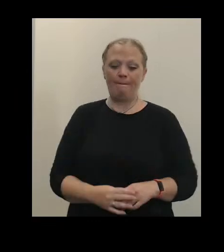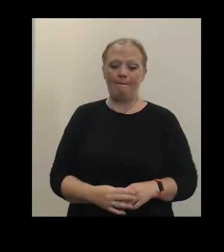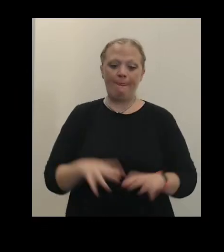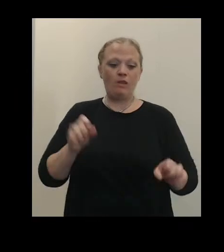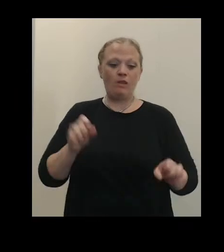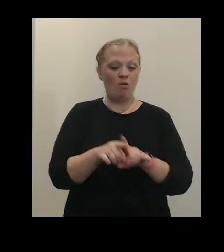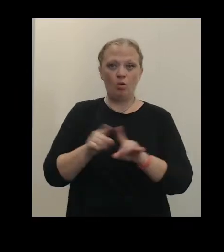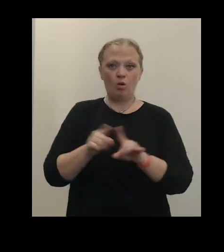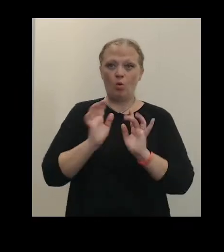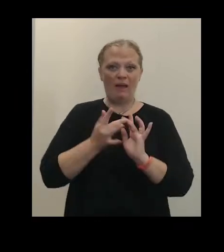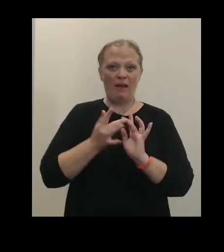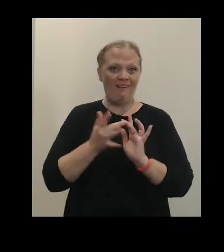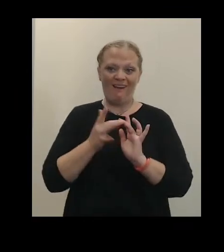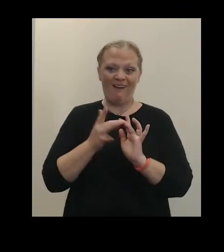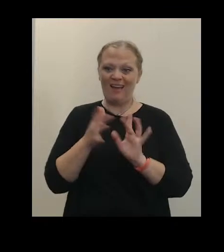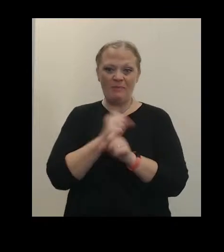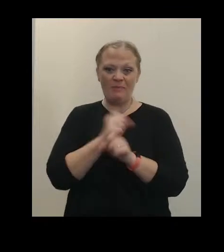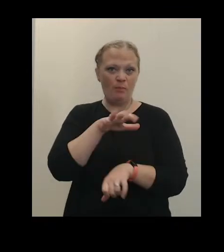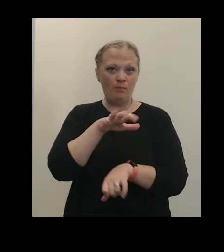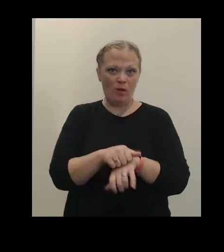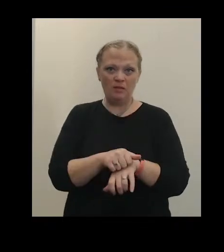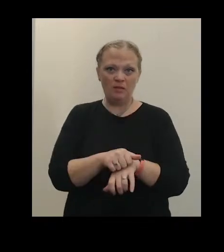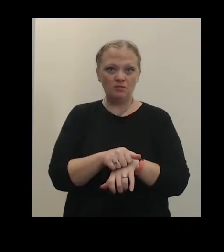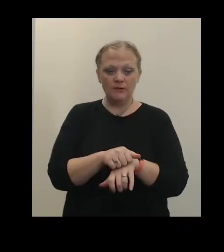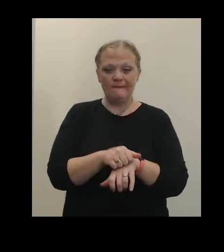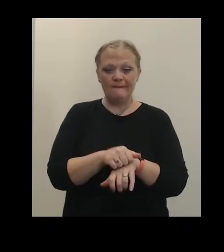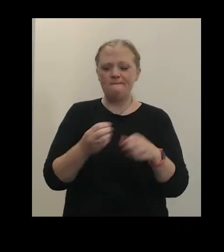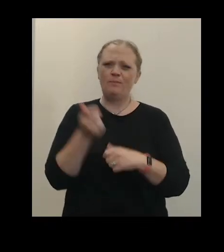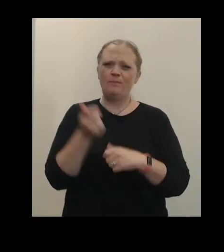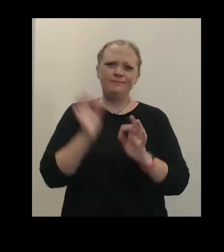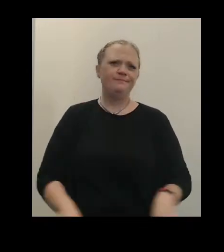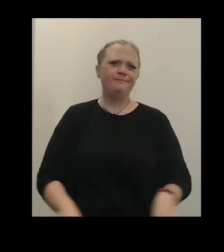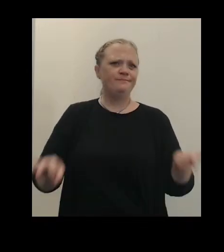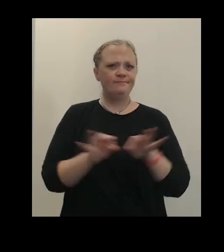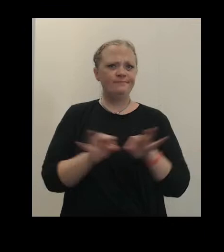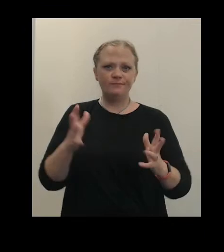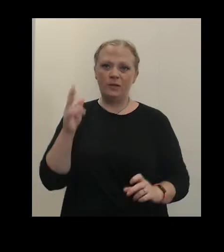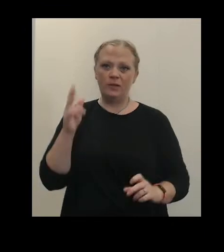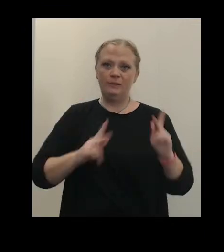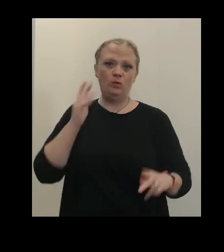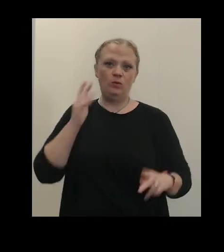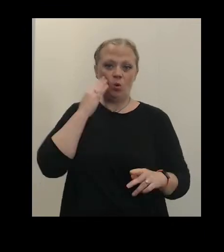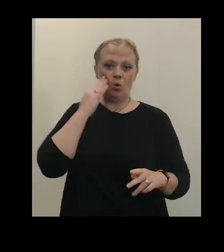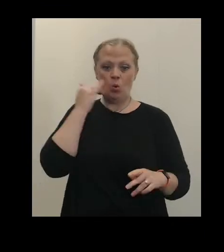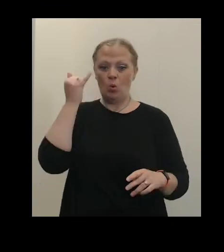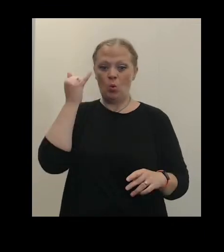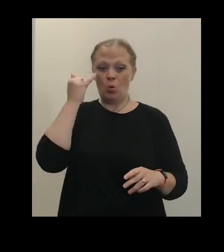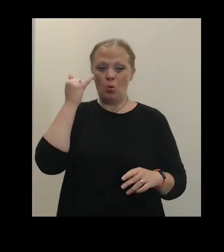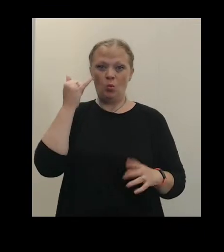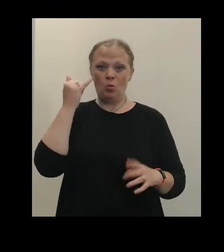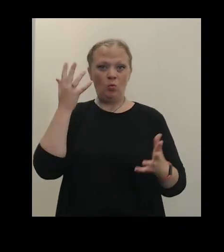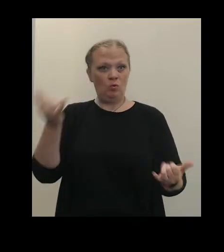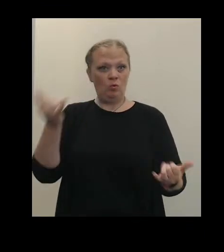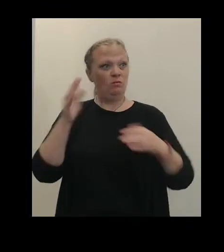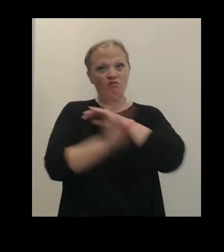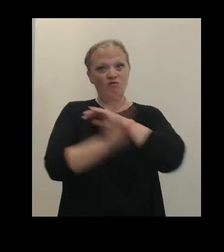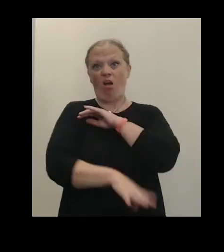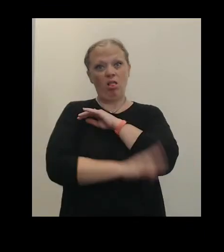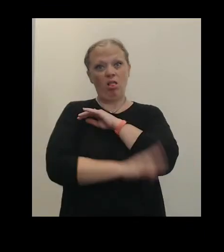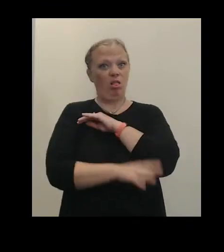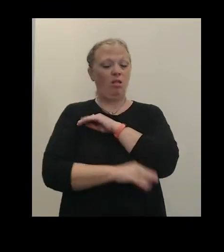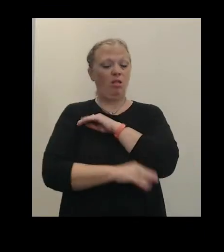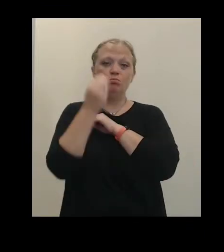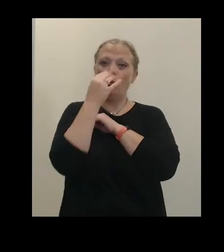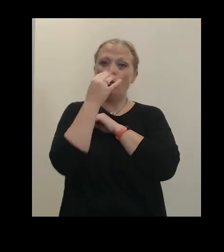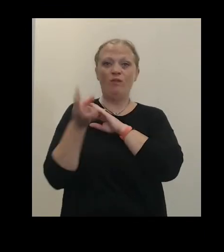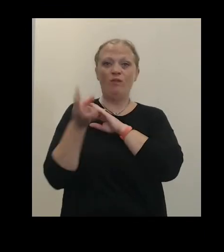also go online and schedule the appointment. The most important thing we want people to know is the fall is here. Beautiful weather for the